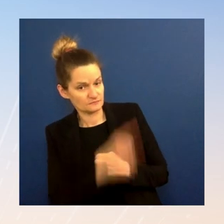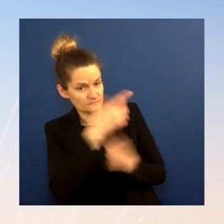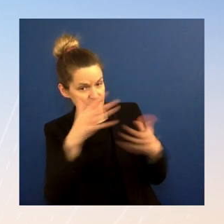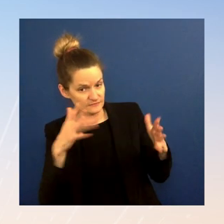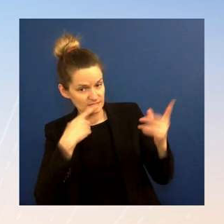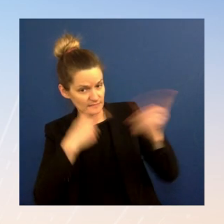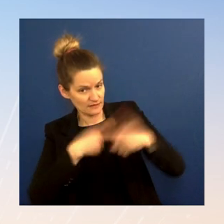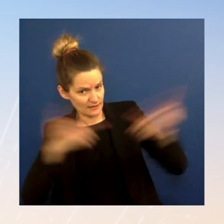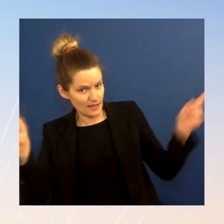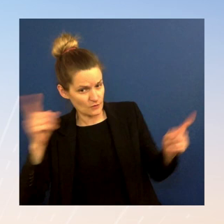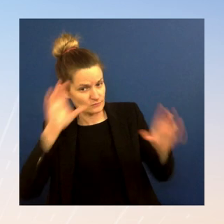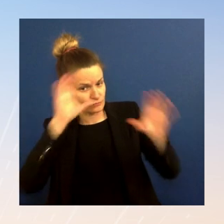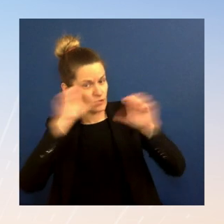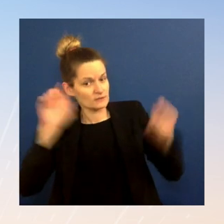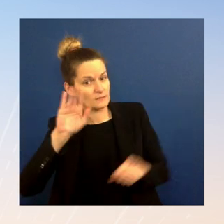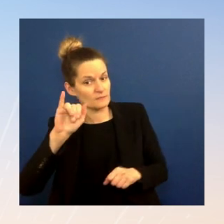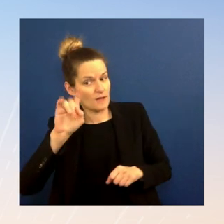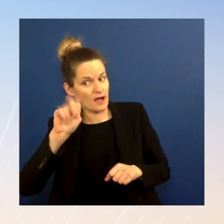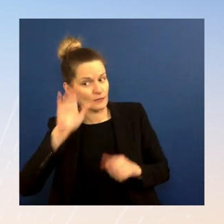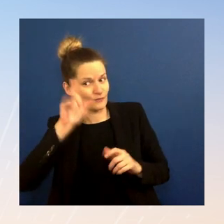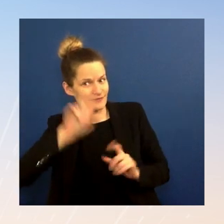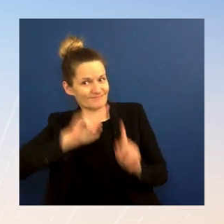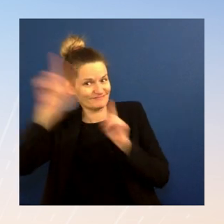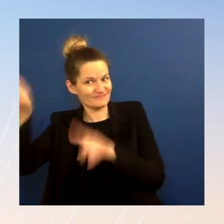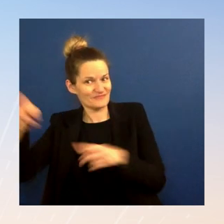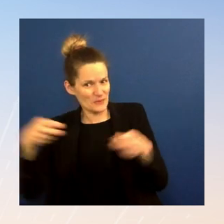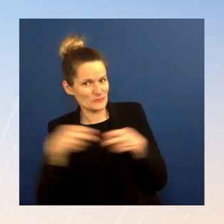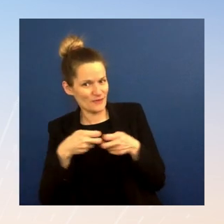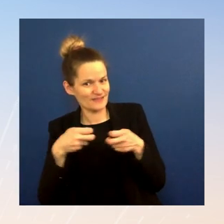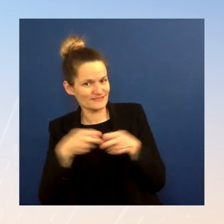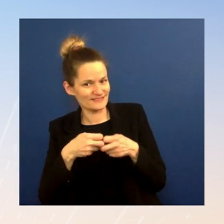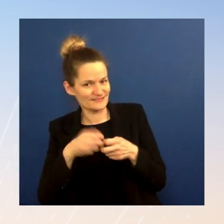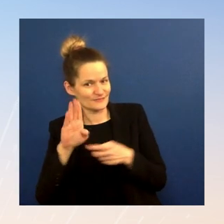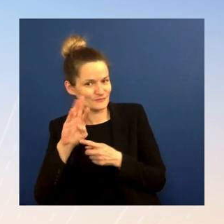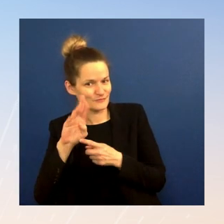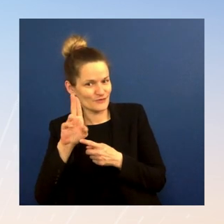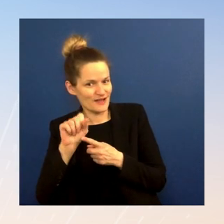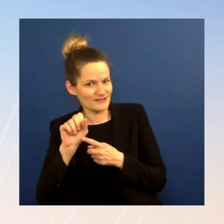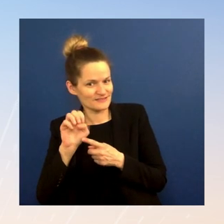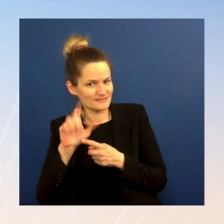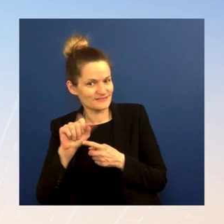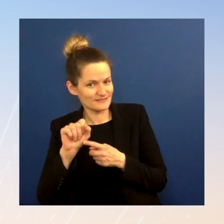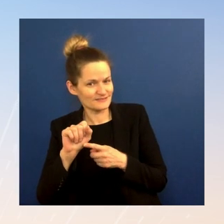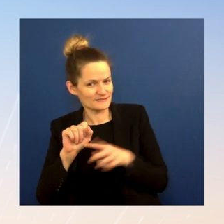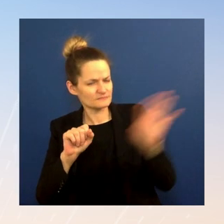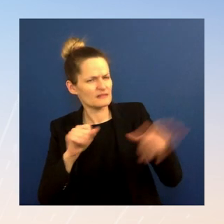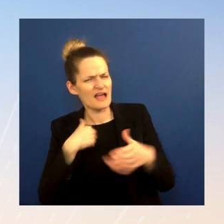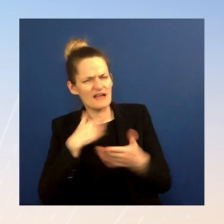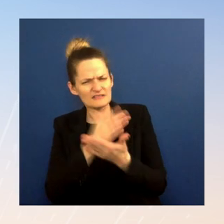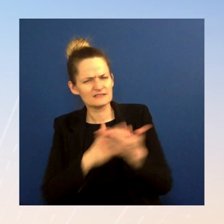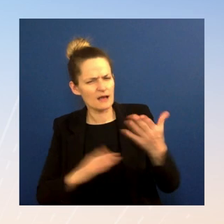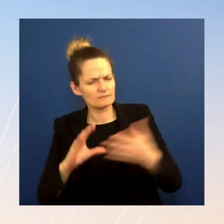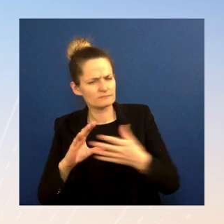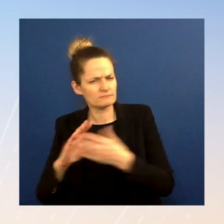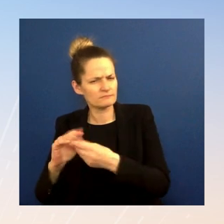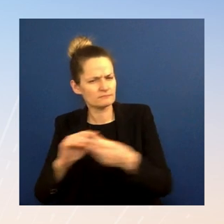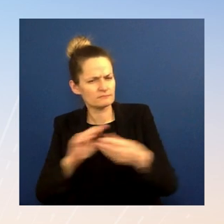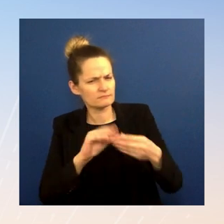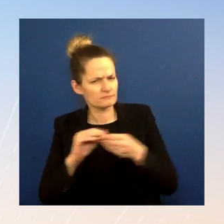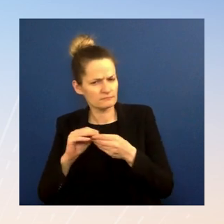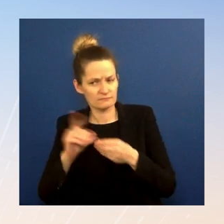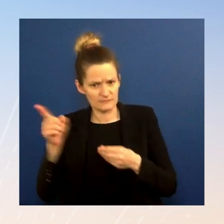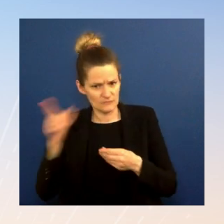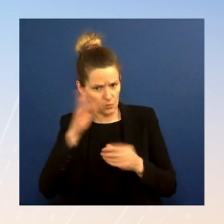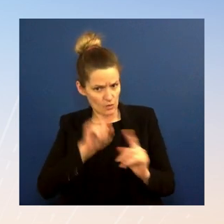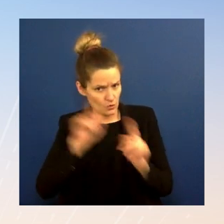also reports about possible trip to Poland. Can you confirm that such a trip is under consideration? I don't have any more details